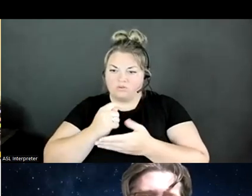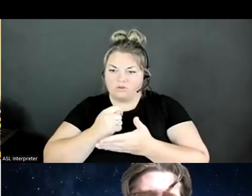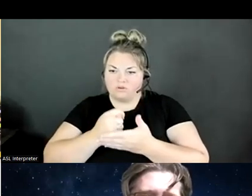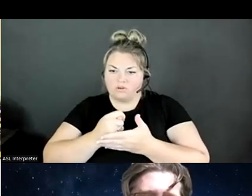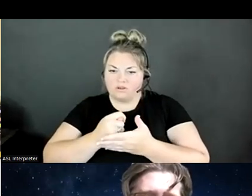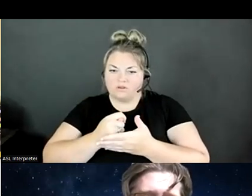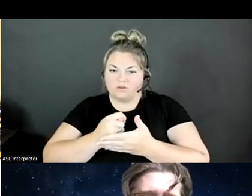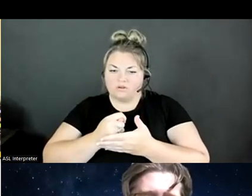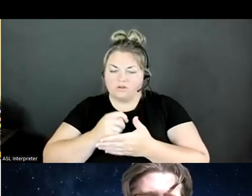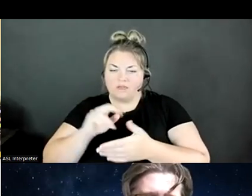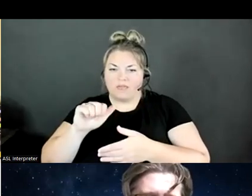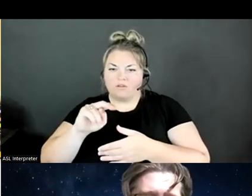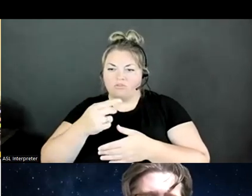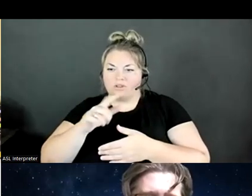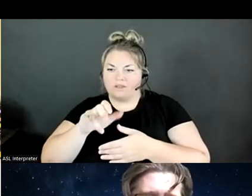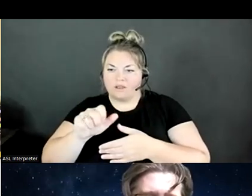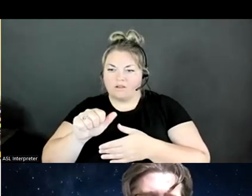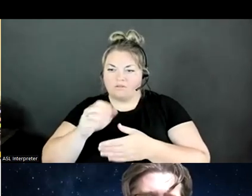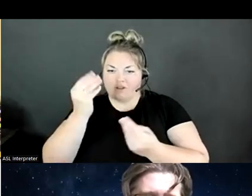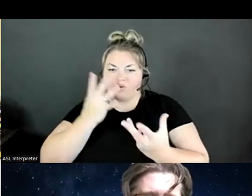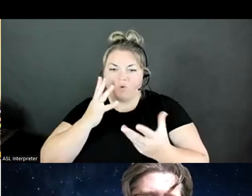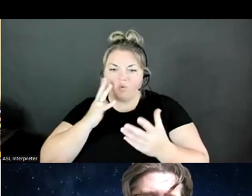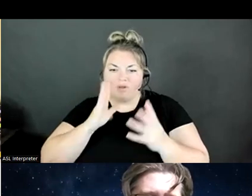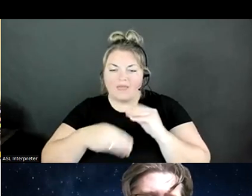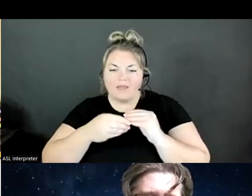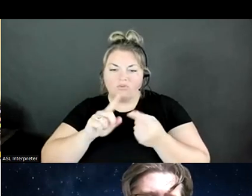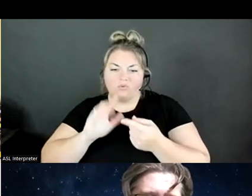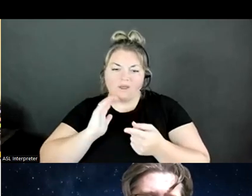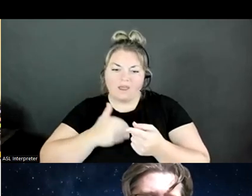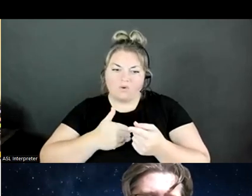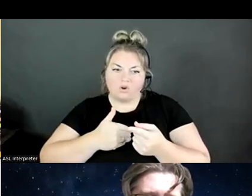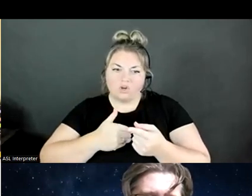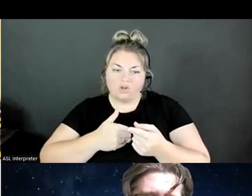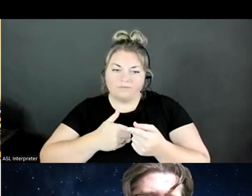you. Through Angelina, let us know so we can add that to our